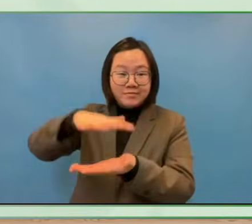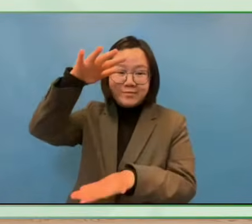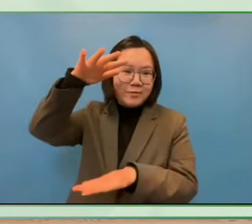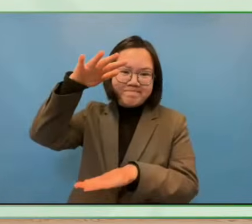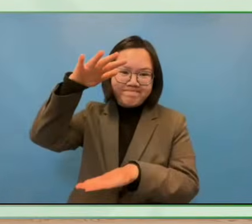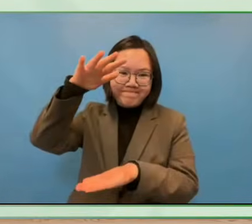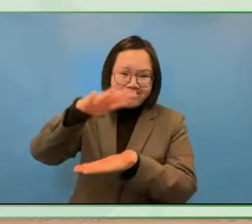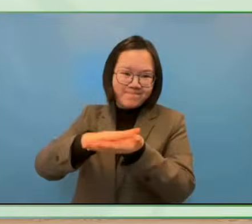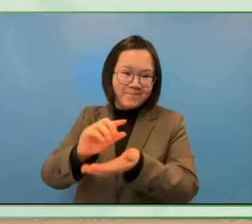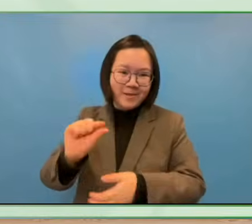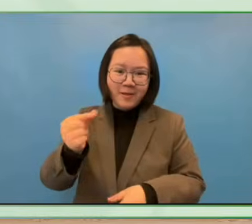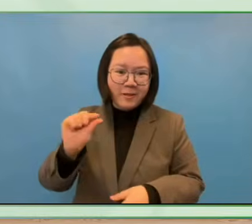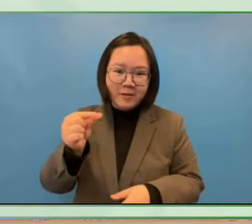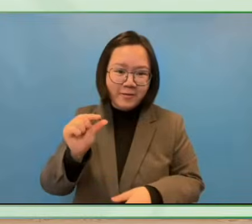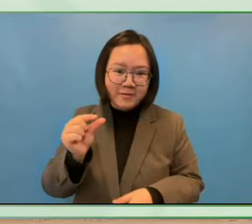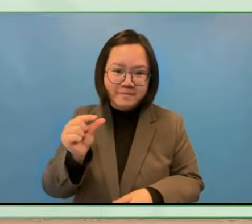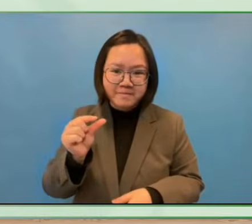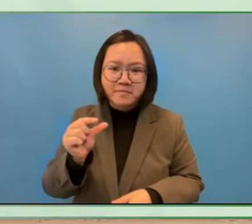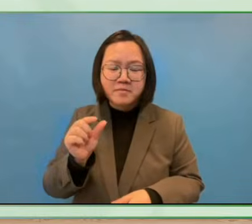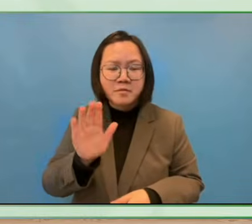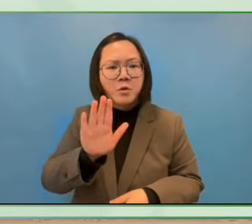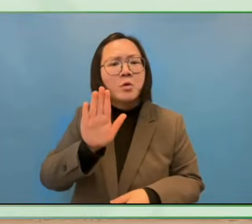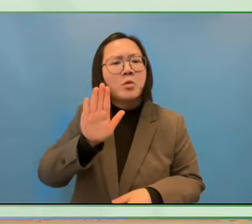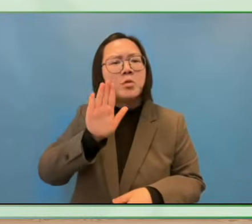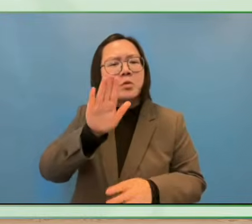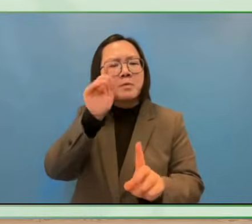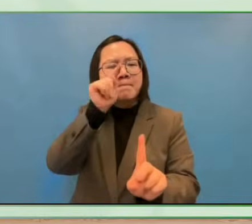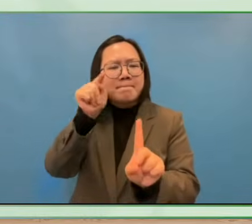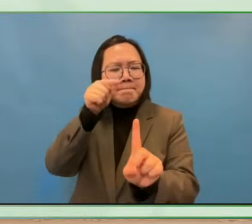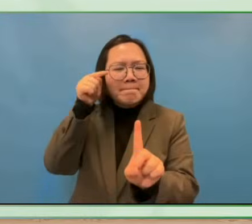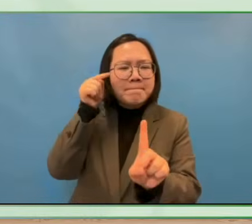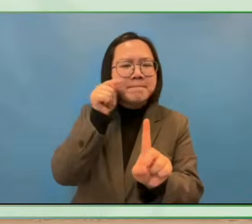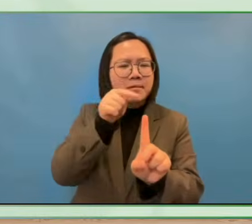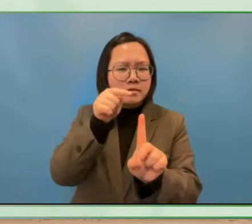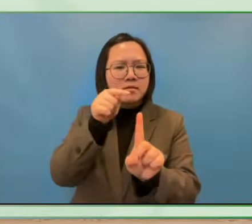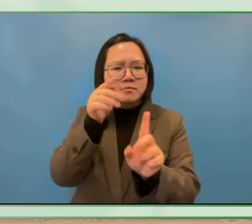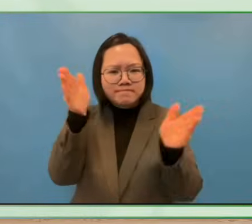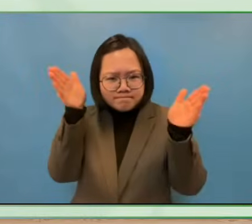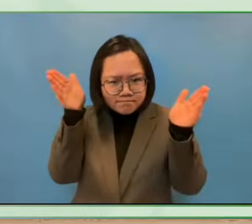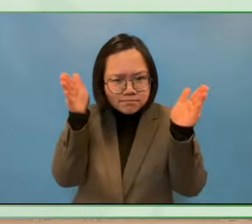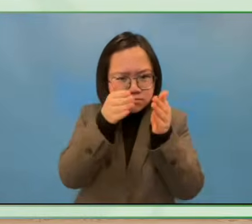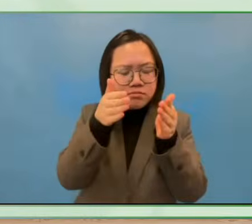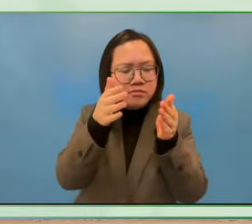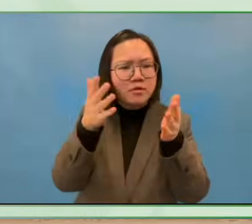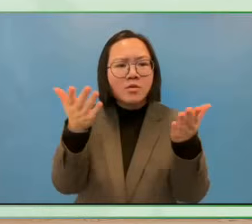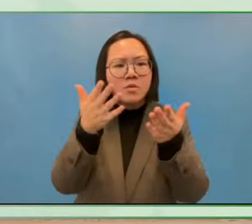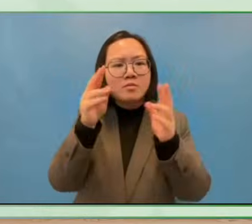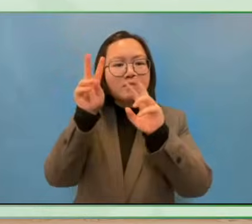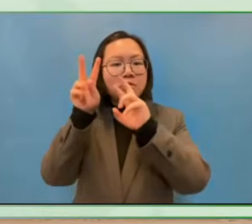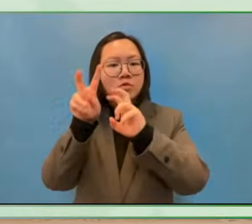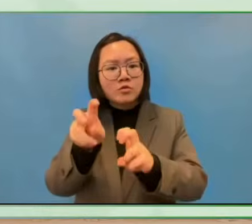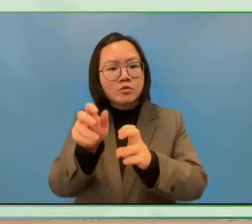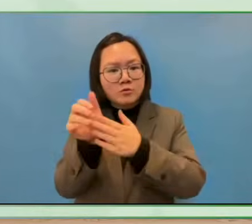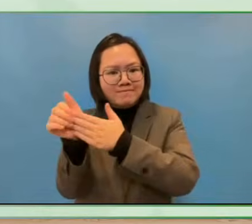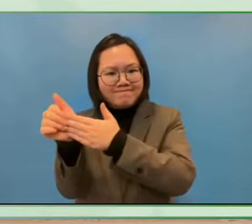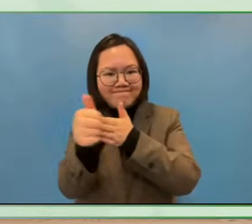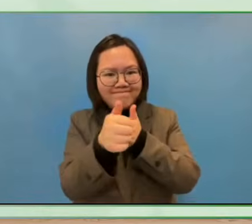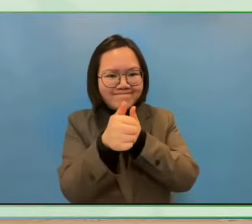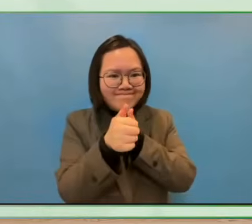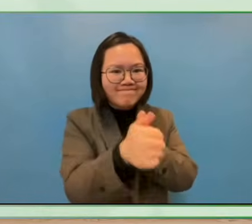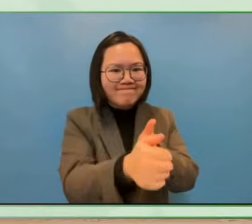would you personally like to know and better understand and turn research activities towards in the relationship